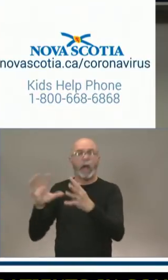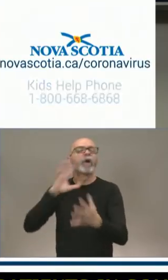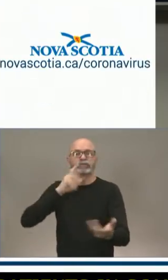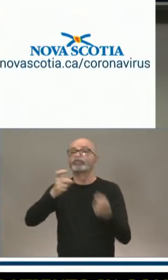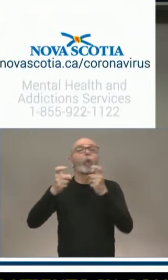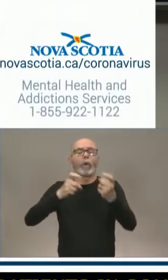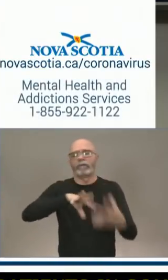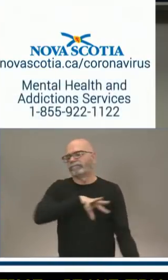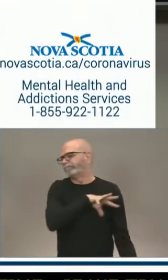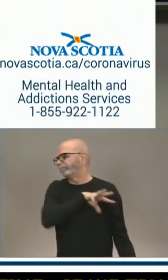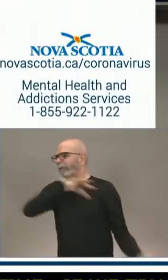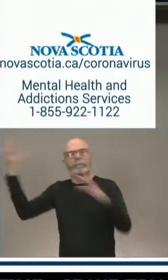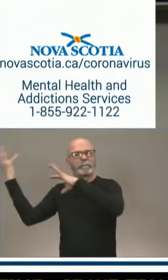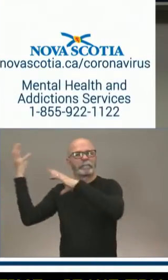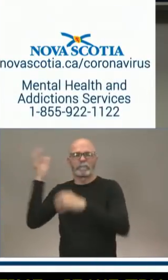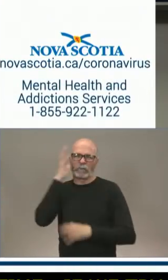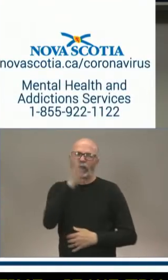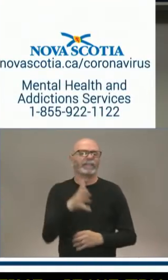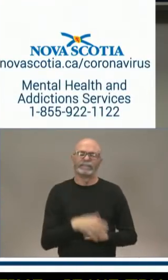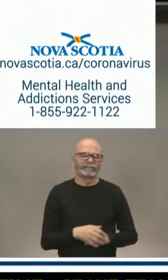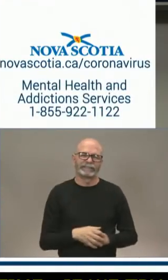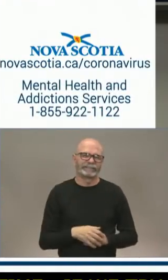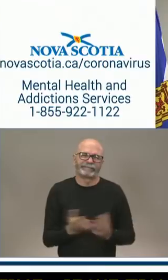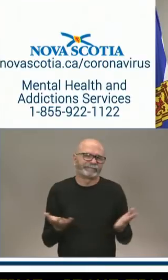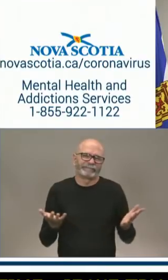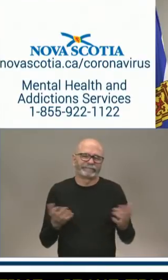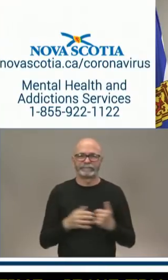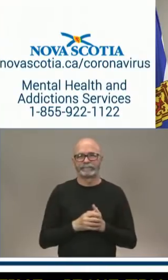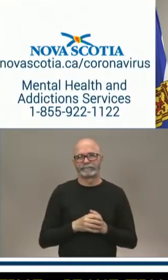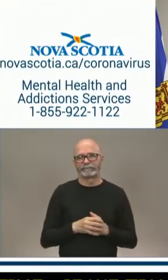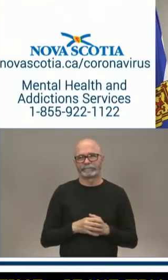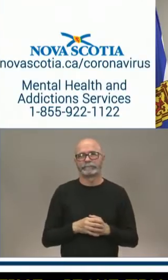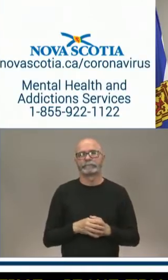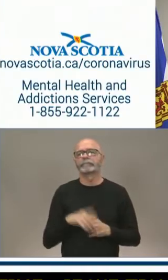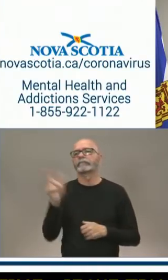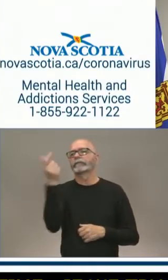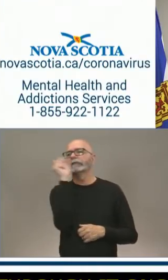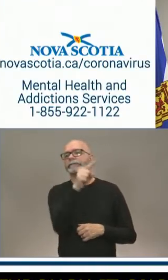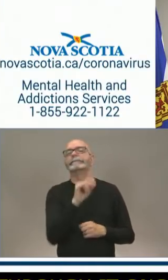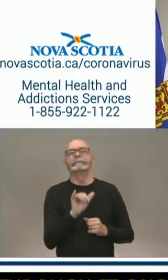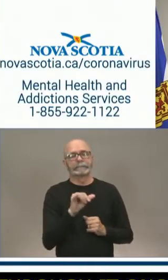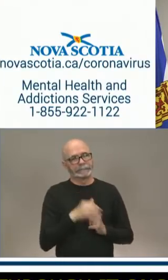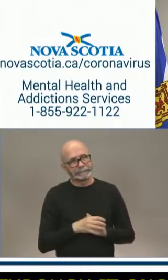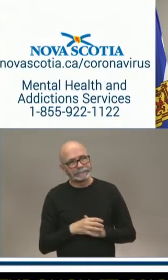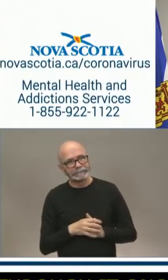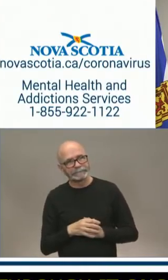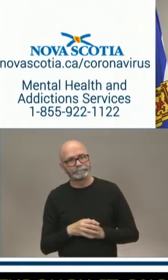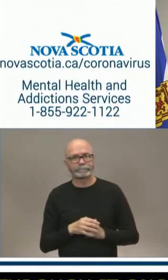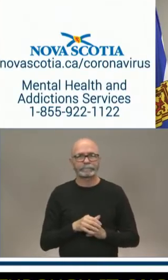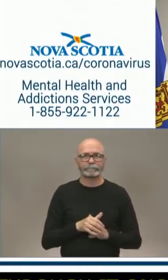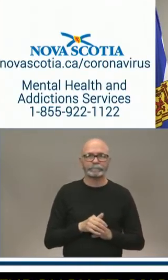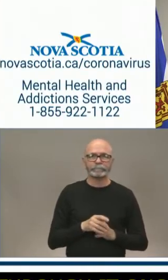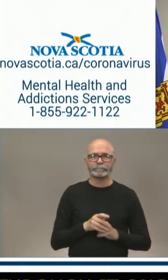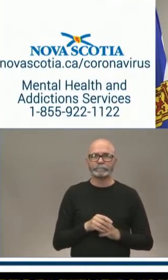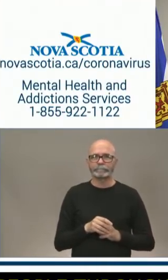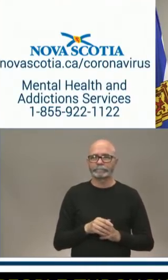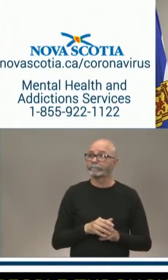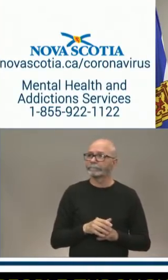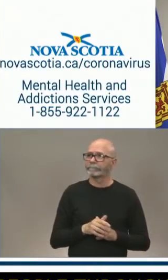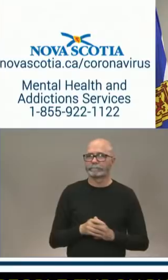our registered and through our clinics. Go ahead, John, with your follow-up. Great. My follow-up is for Premier